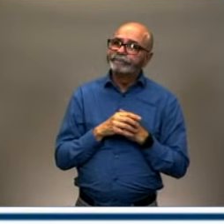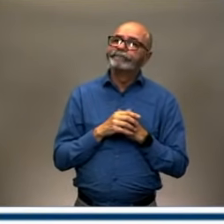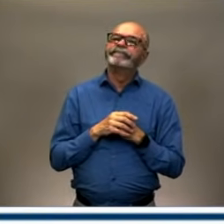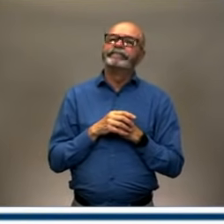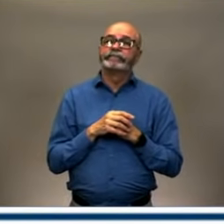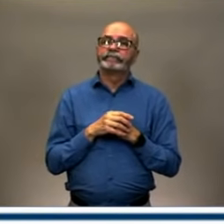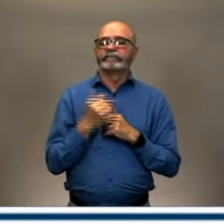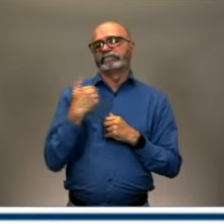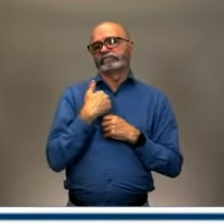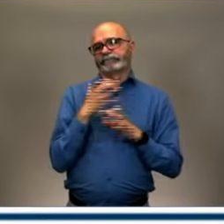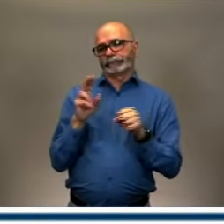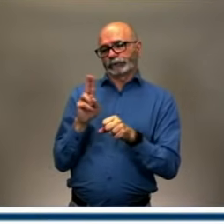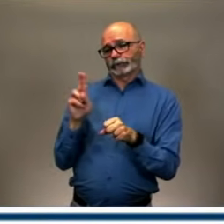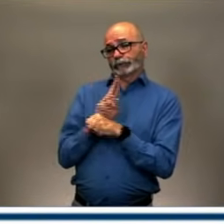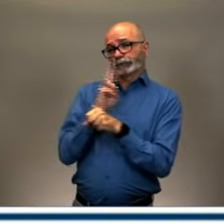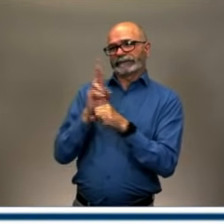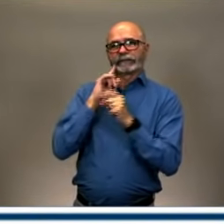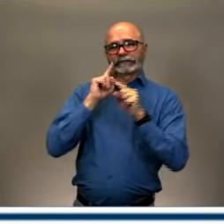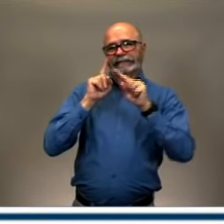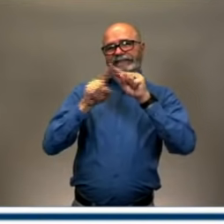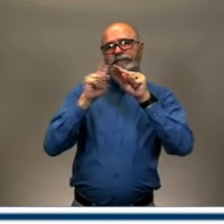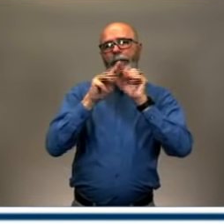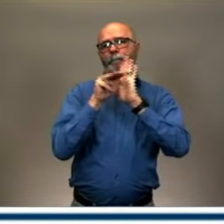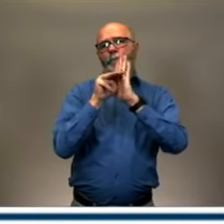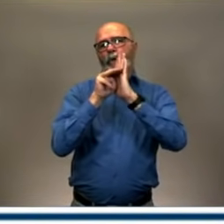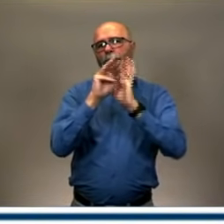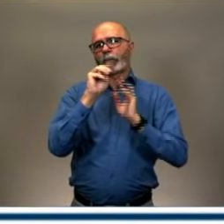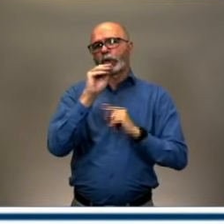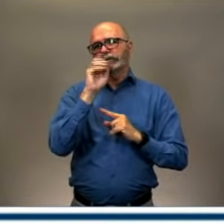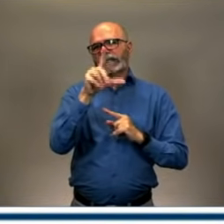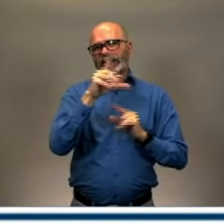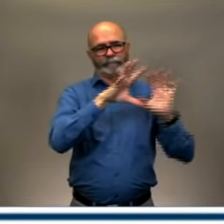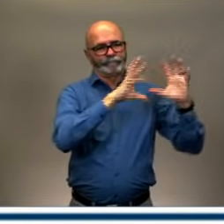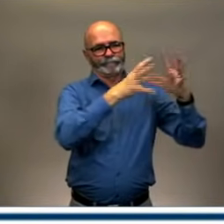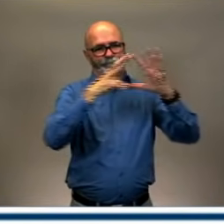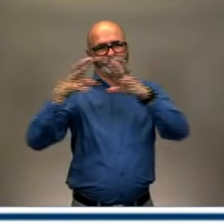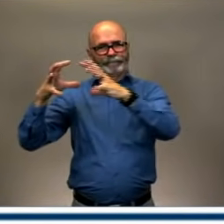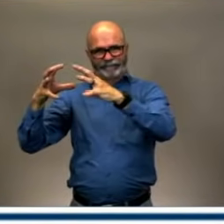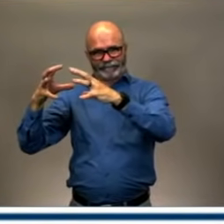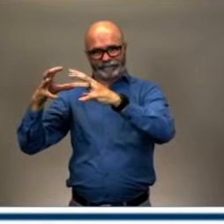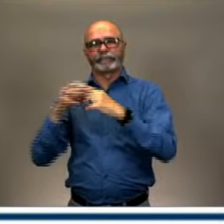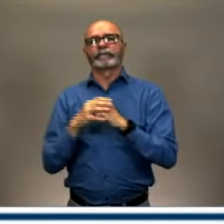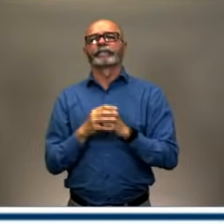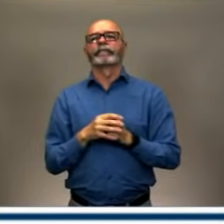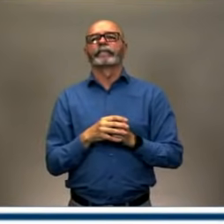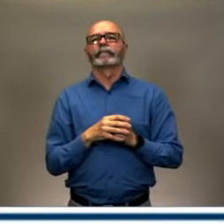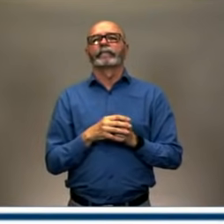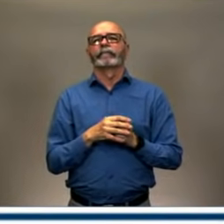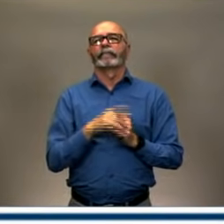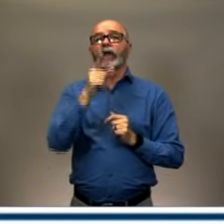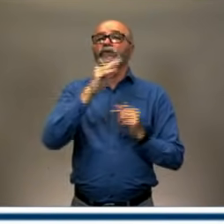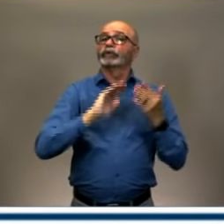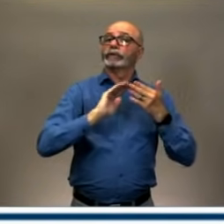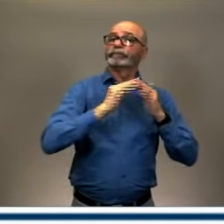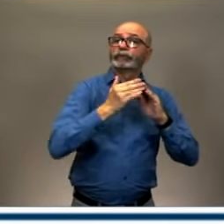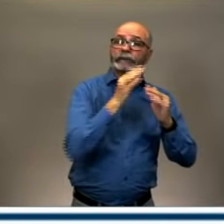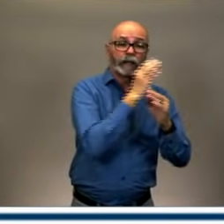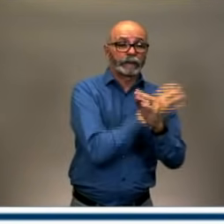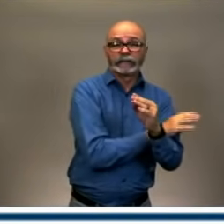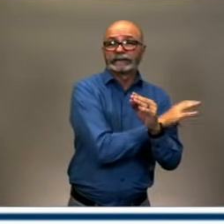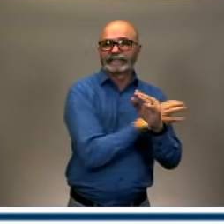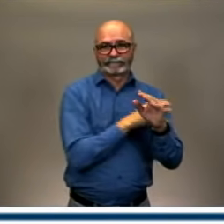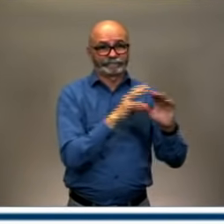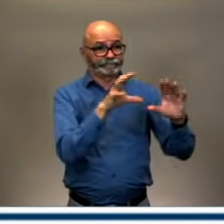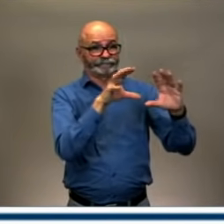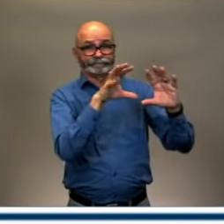using plural deliberately because it's not just one model. What are the different types of community-based clinics that we can